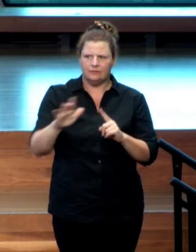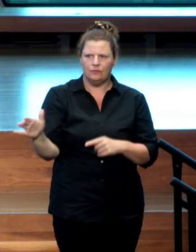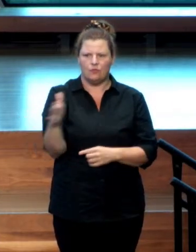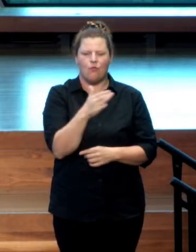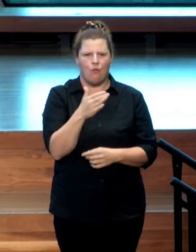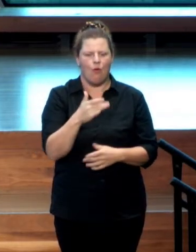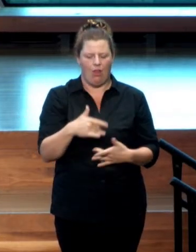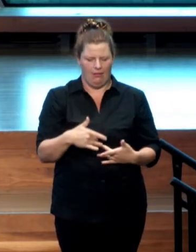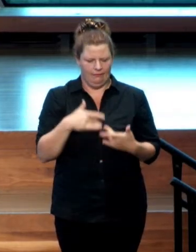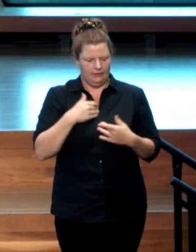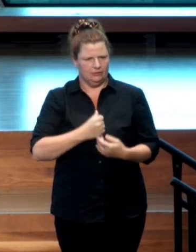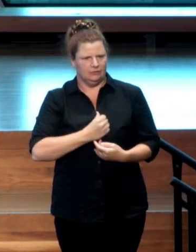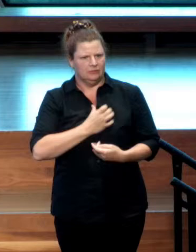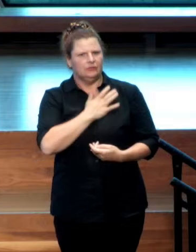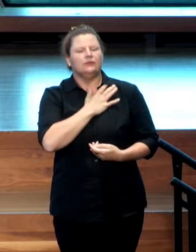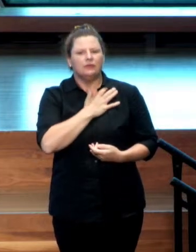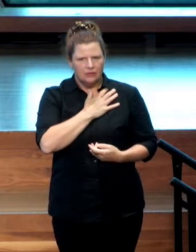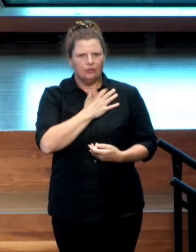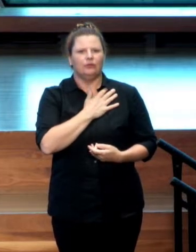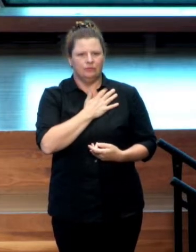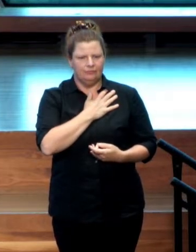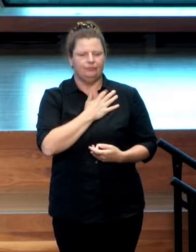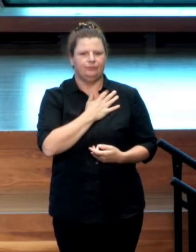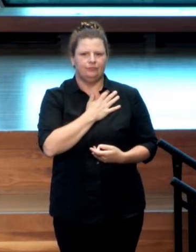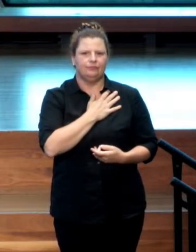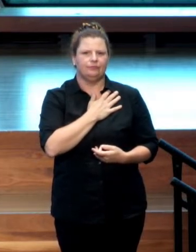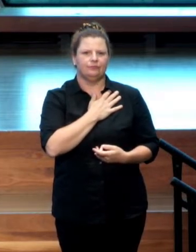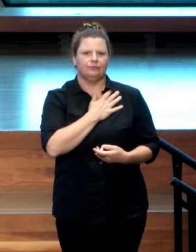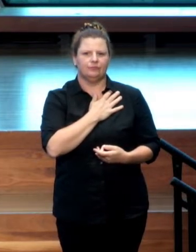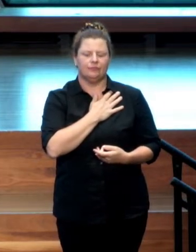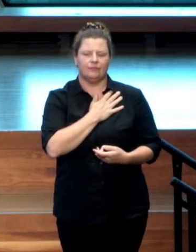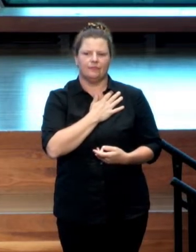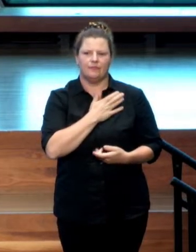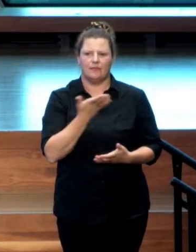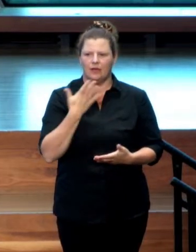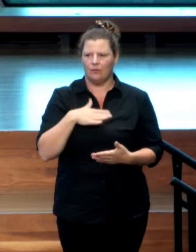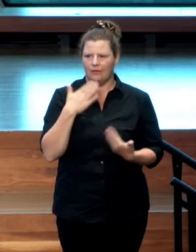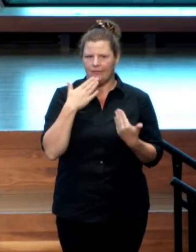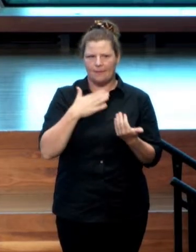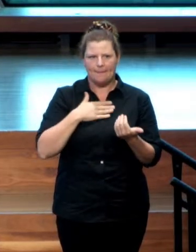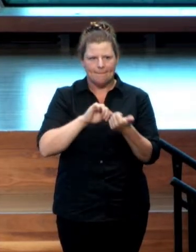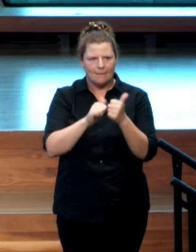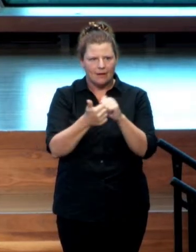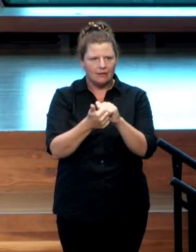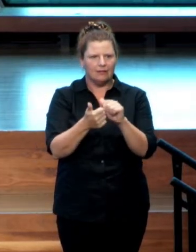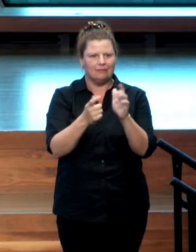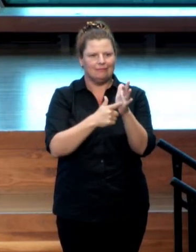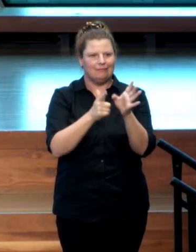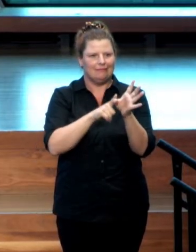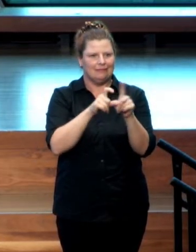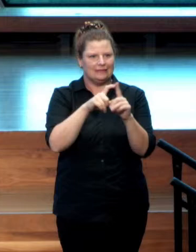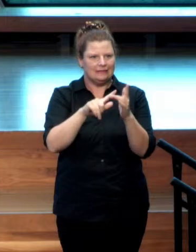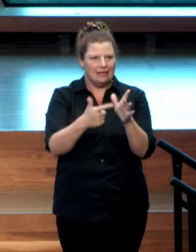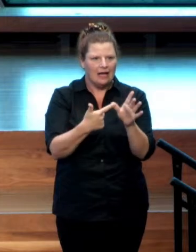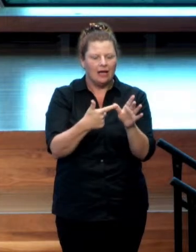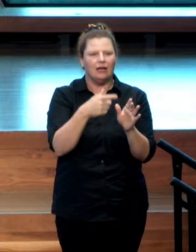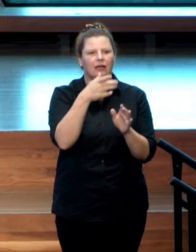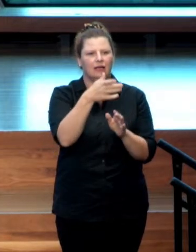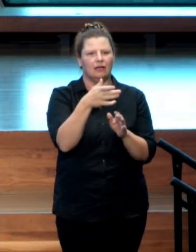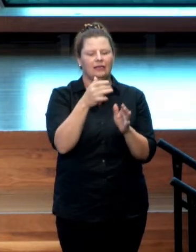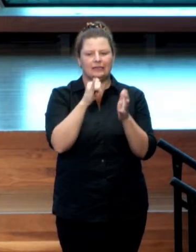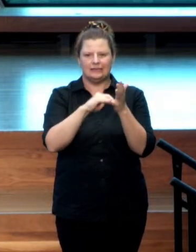us to feel and take away. I want to thank my partner, Lydia Fairhall, and Sarah Mo,